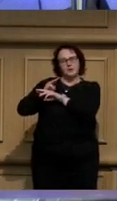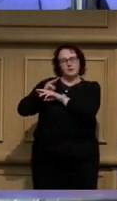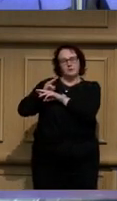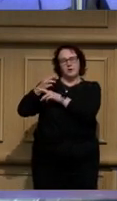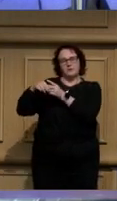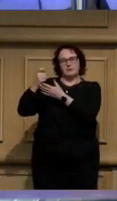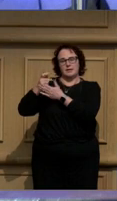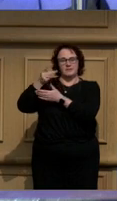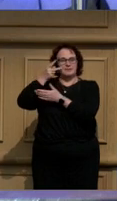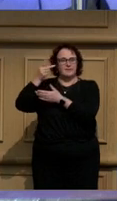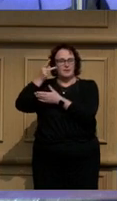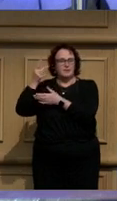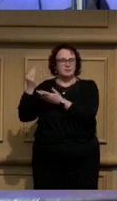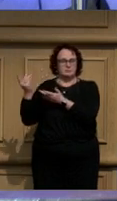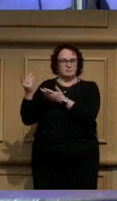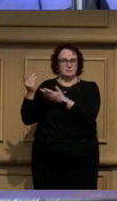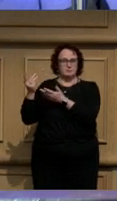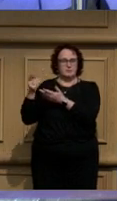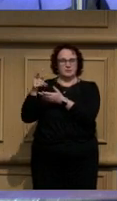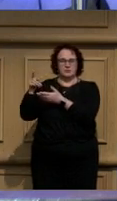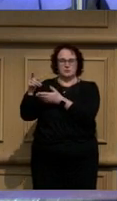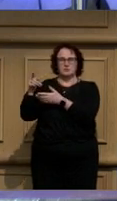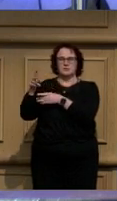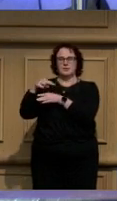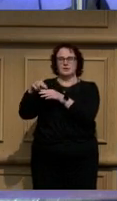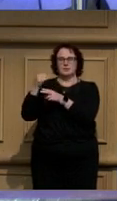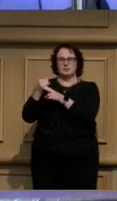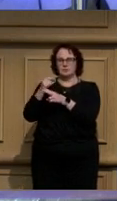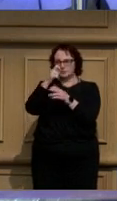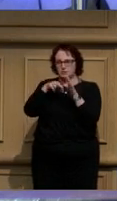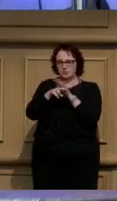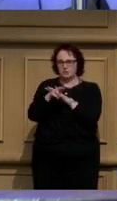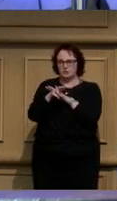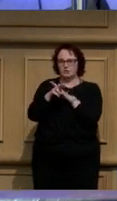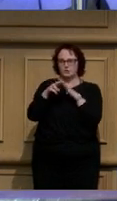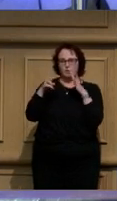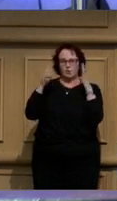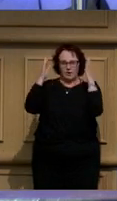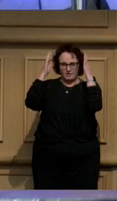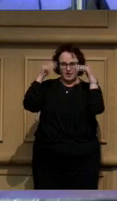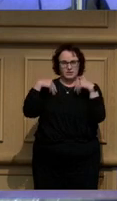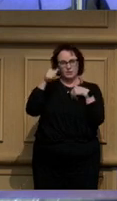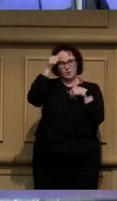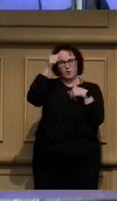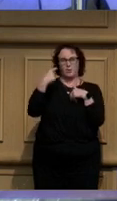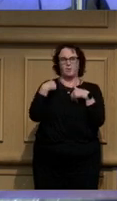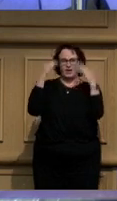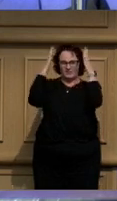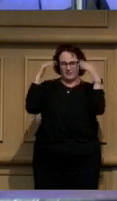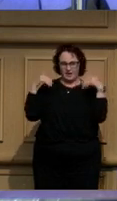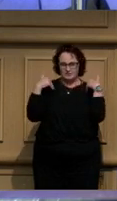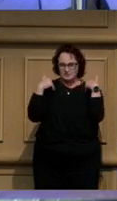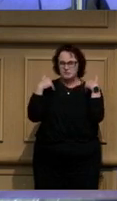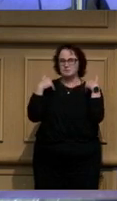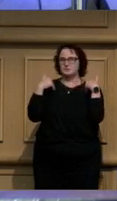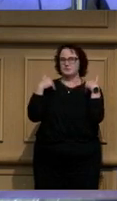You know, she went to Carysfort. She was a national school teacher. She wore a veil to class. You know, they had white veils for a No Saints Day and